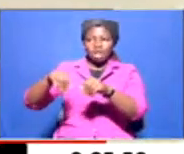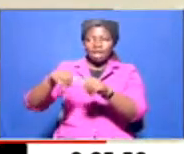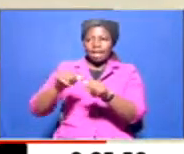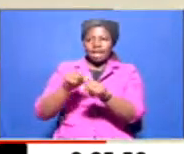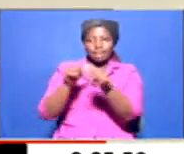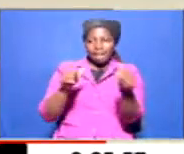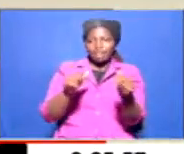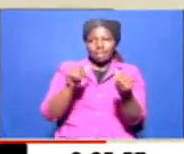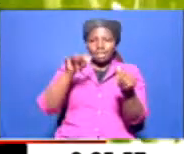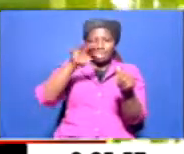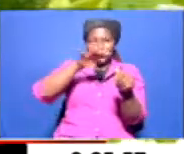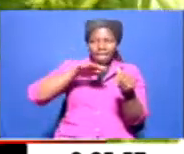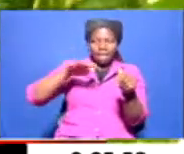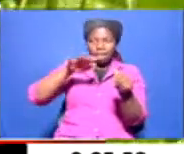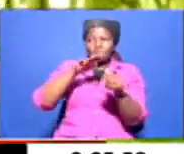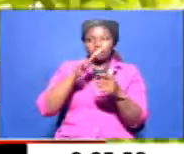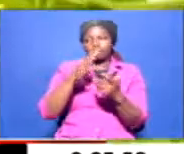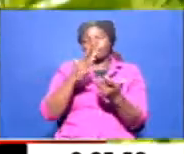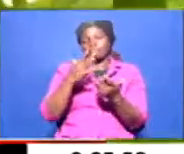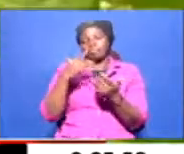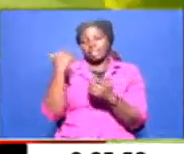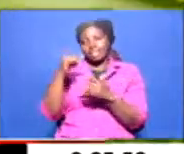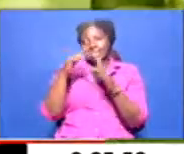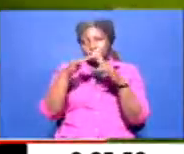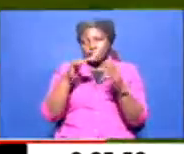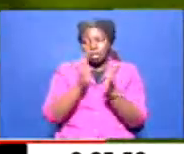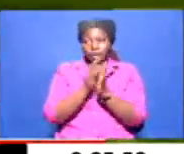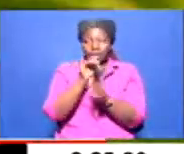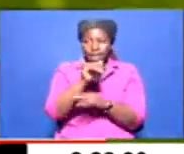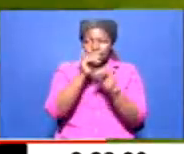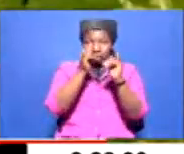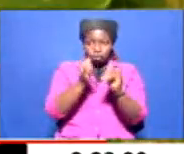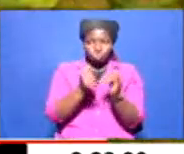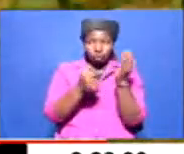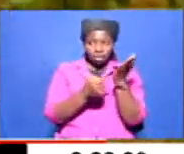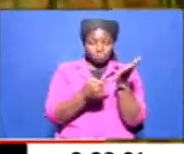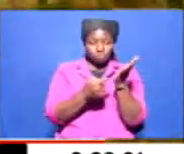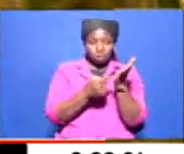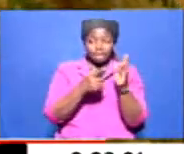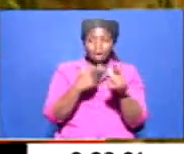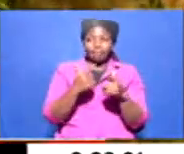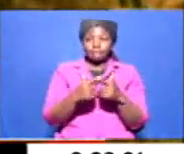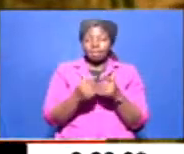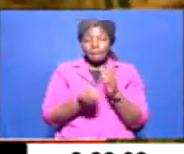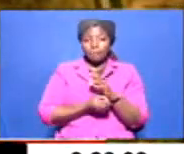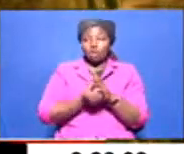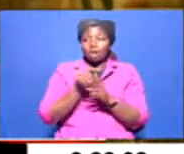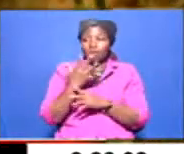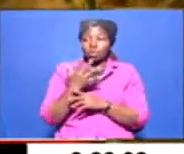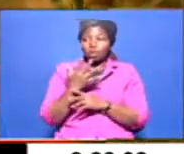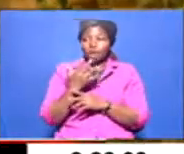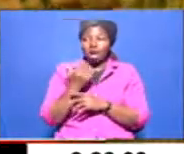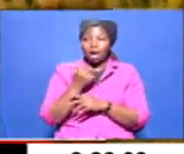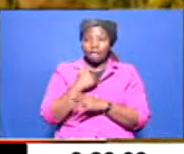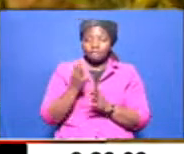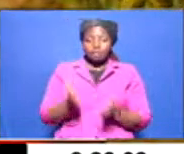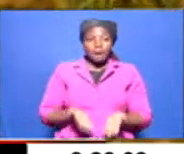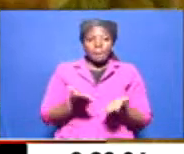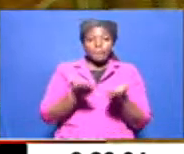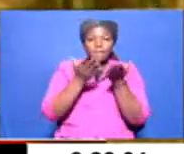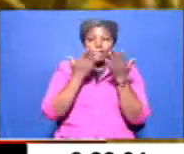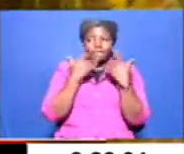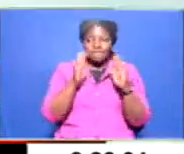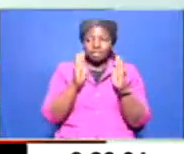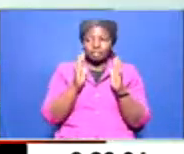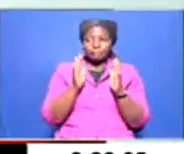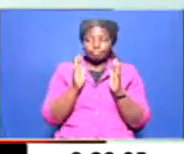greenhouse. And that now with that new technology, the production has improved a little